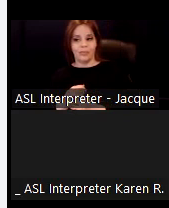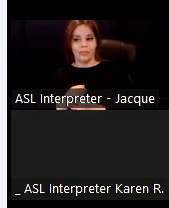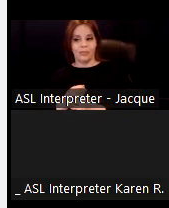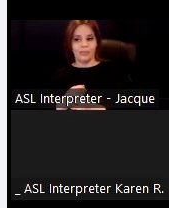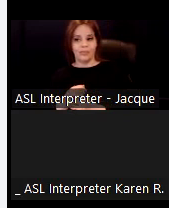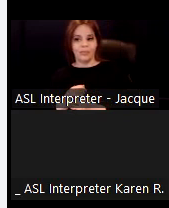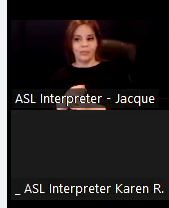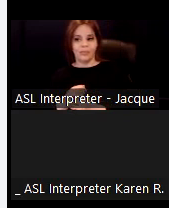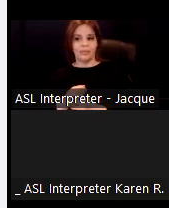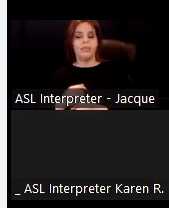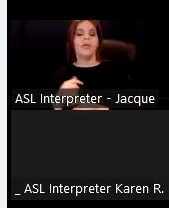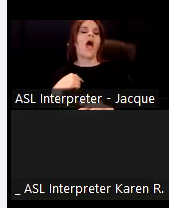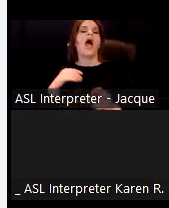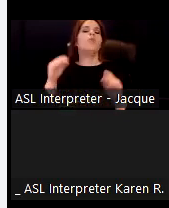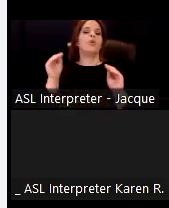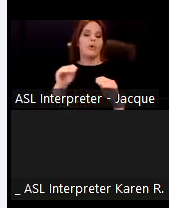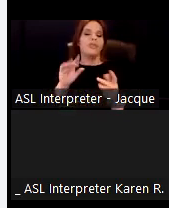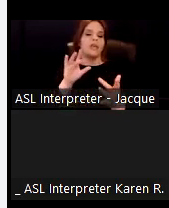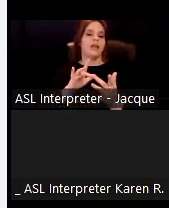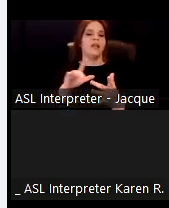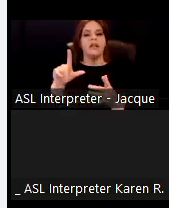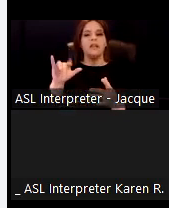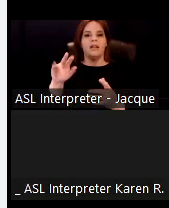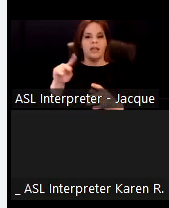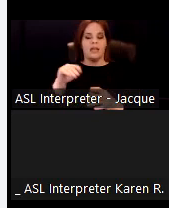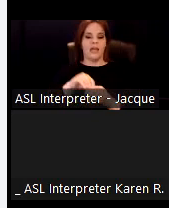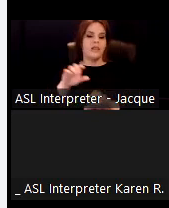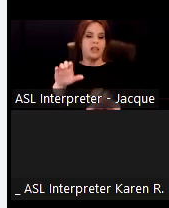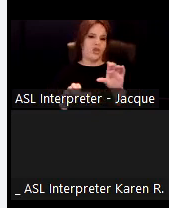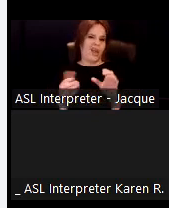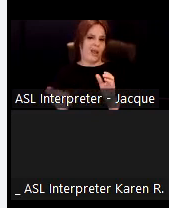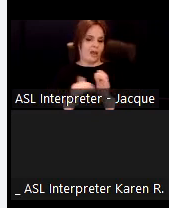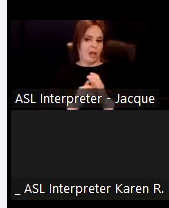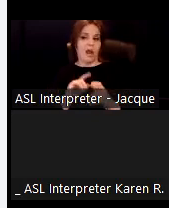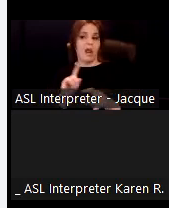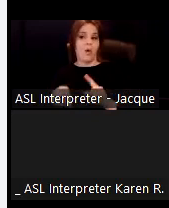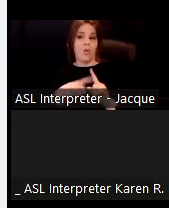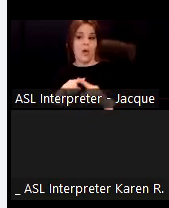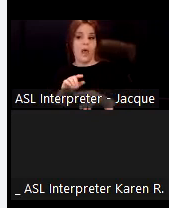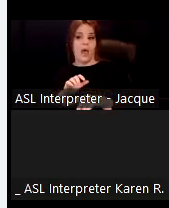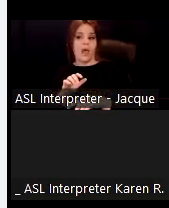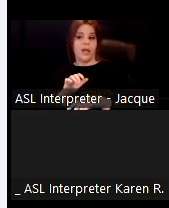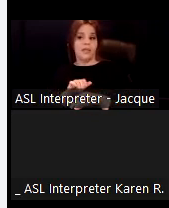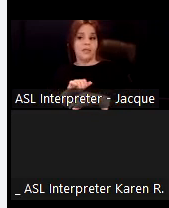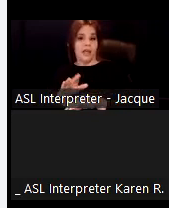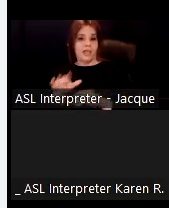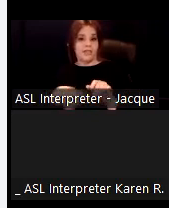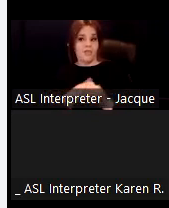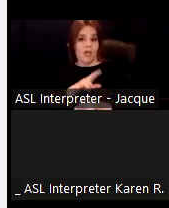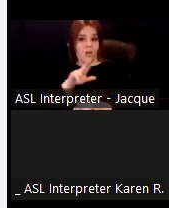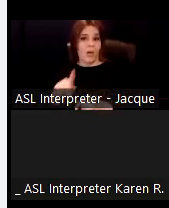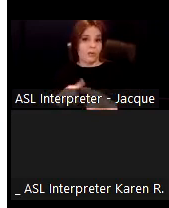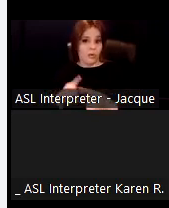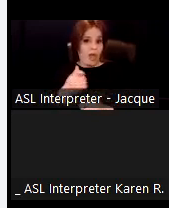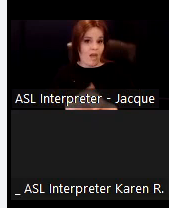And I'll put the link in the chat one more time. And again, when I send this, the follow-up to everyone, I'll try to get